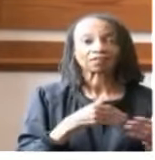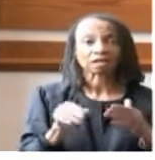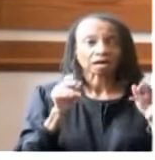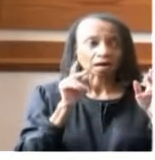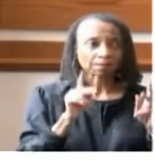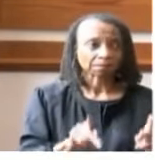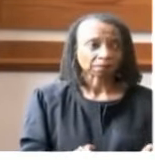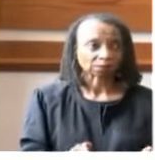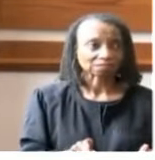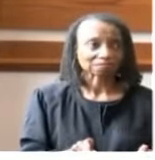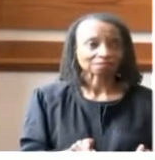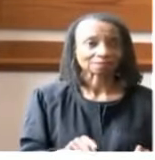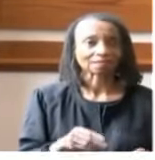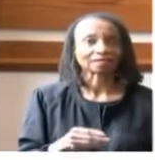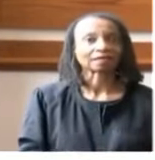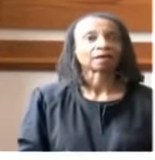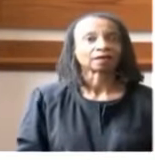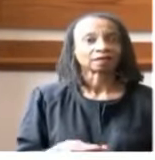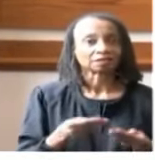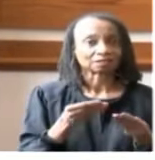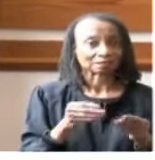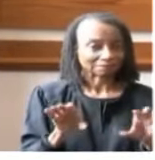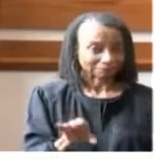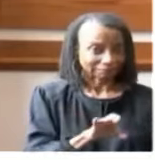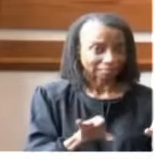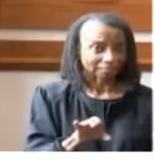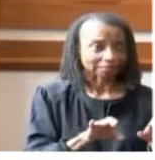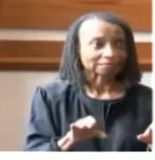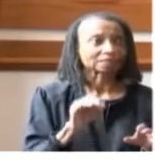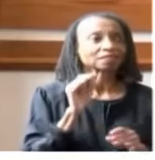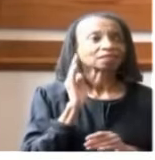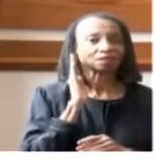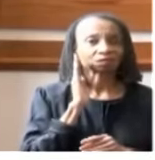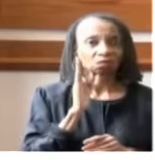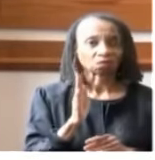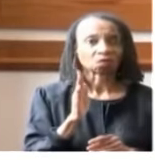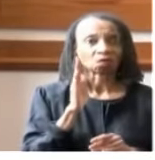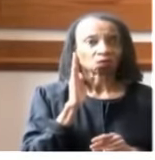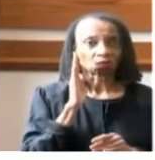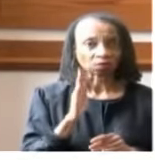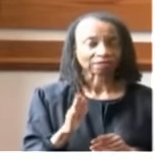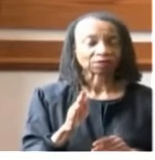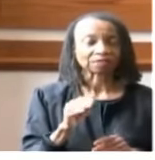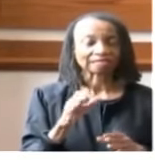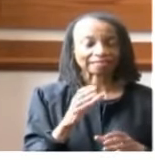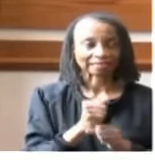also reap. Don't just hold the book and wave the book, read the book.